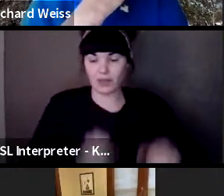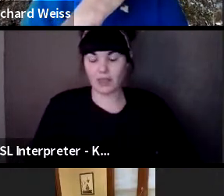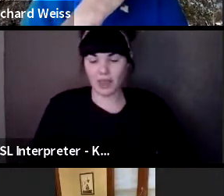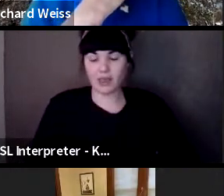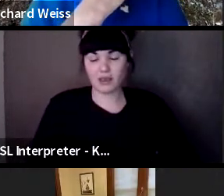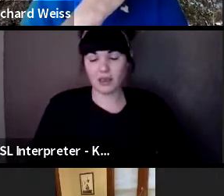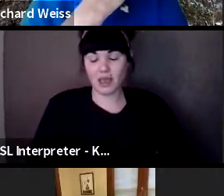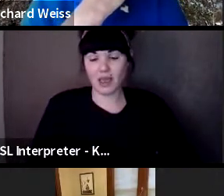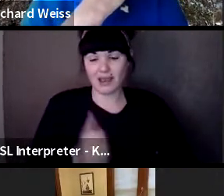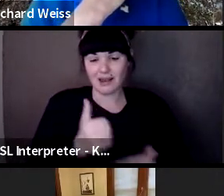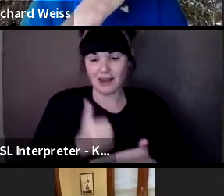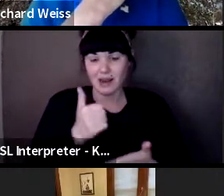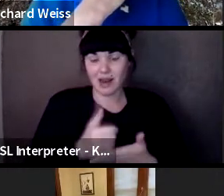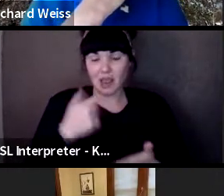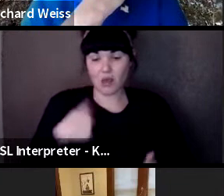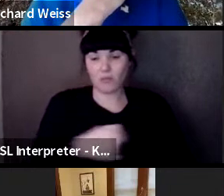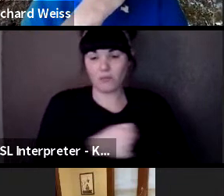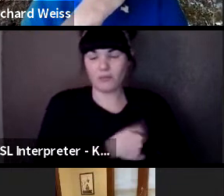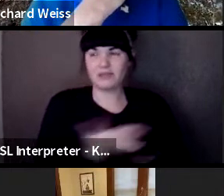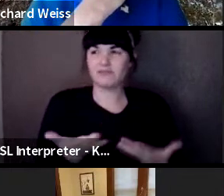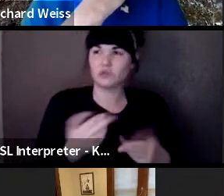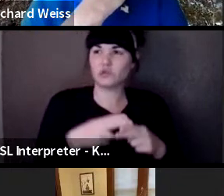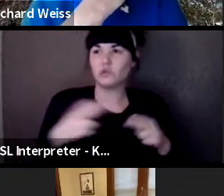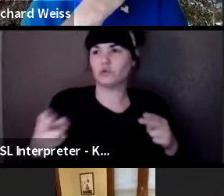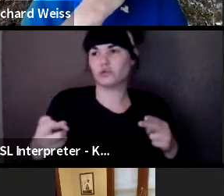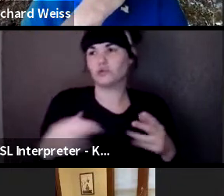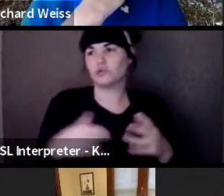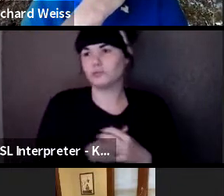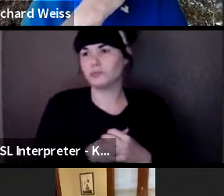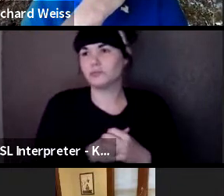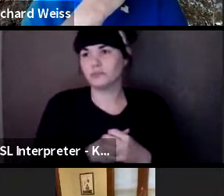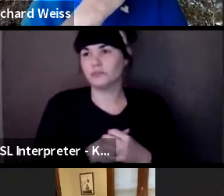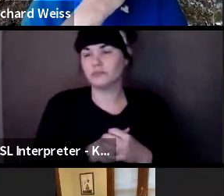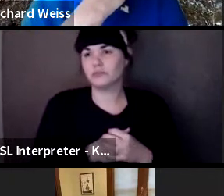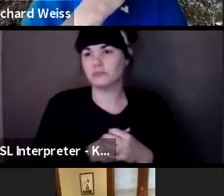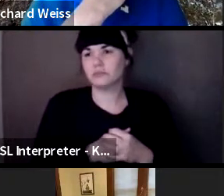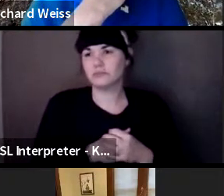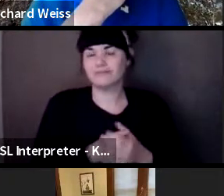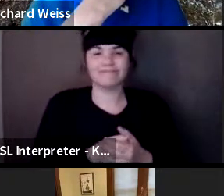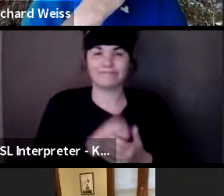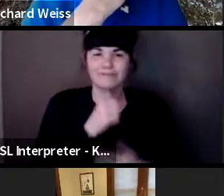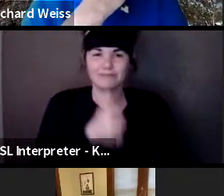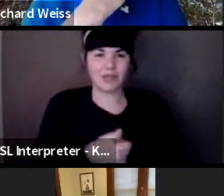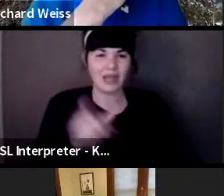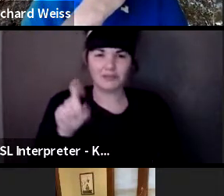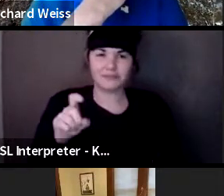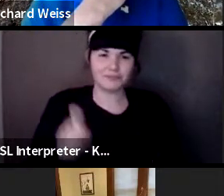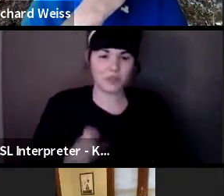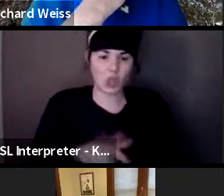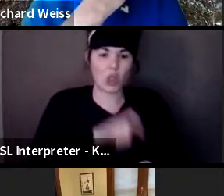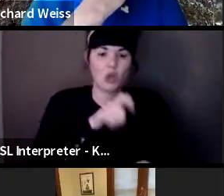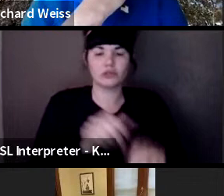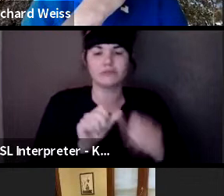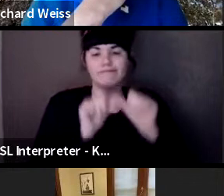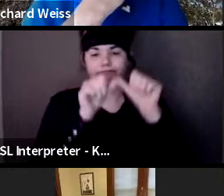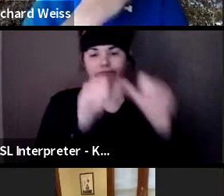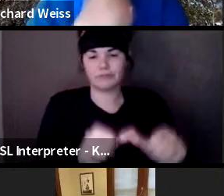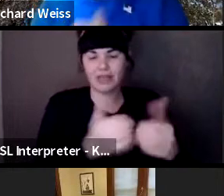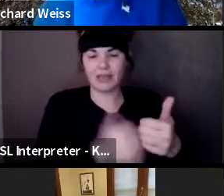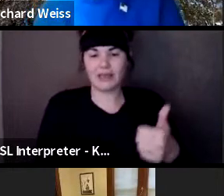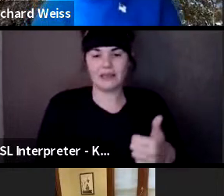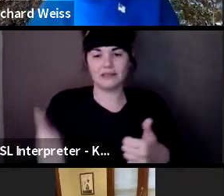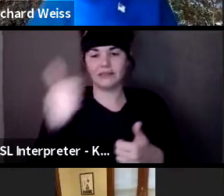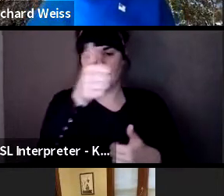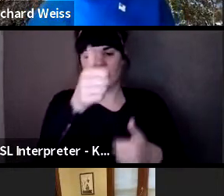on a short-term basis versus the possibility of a long-term executive assistant. So we're going